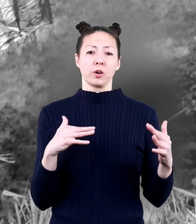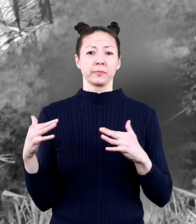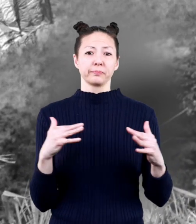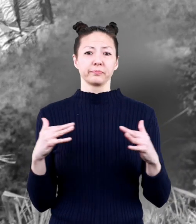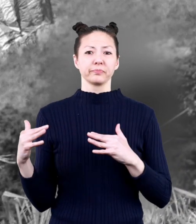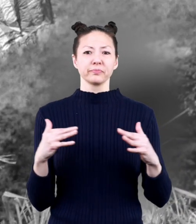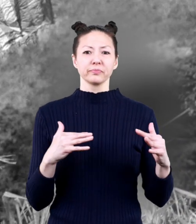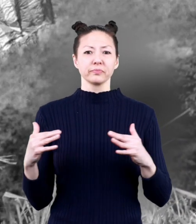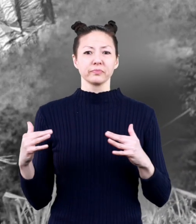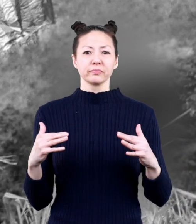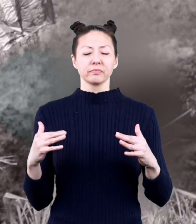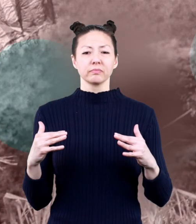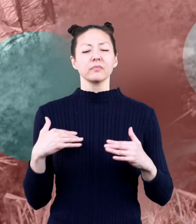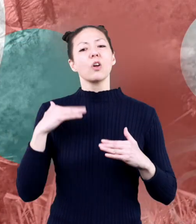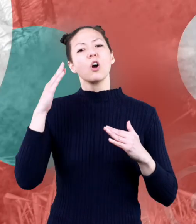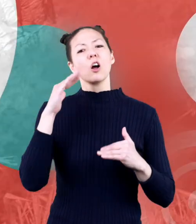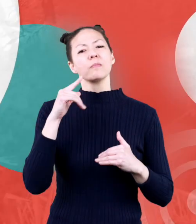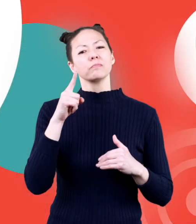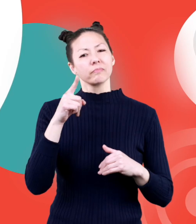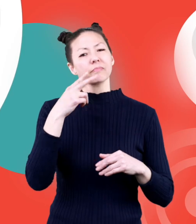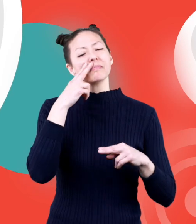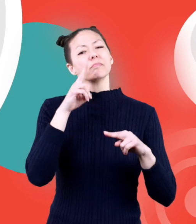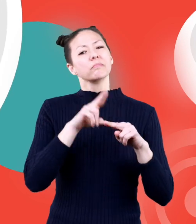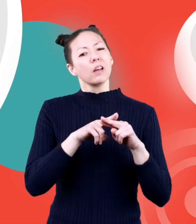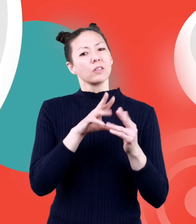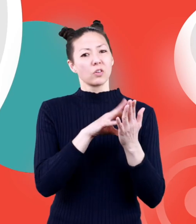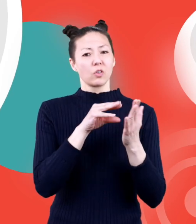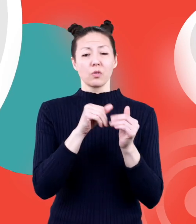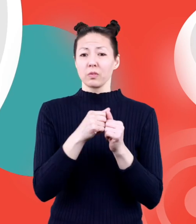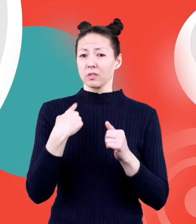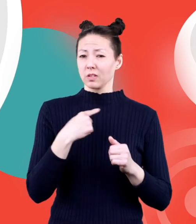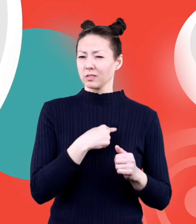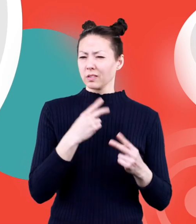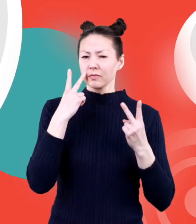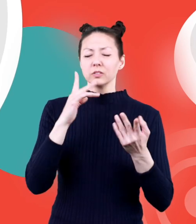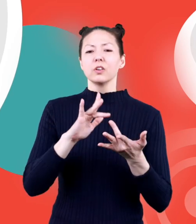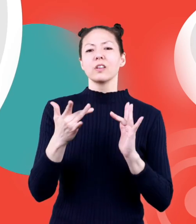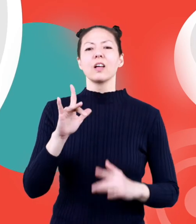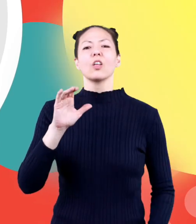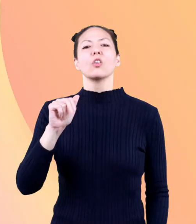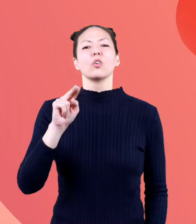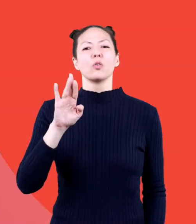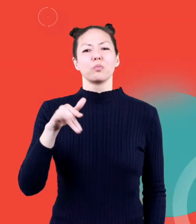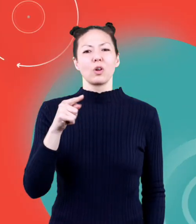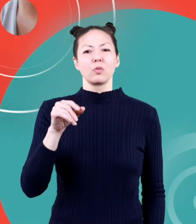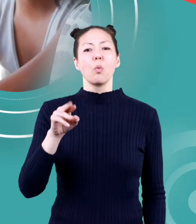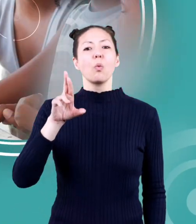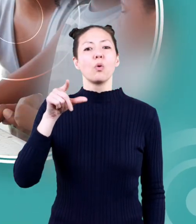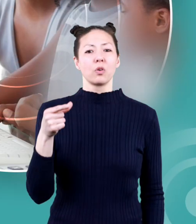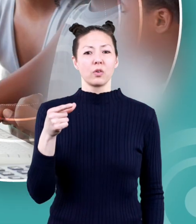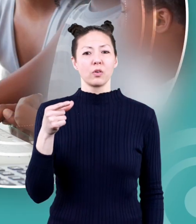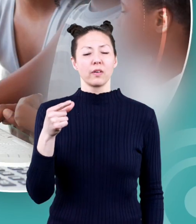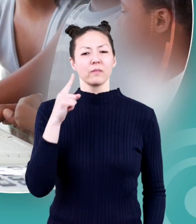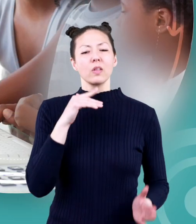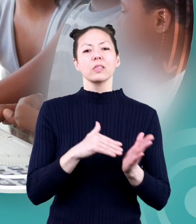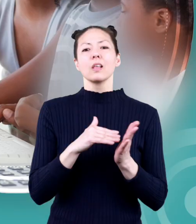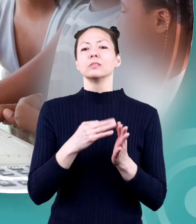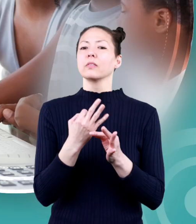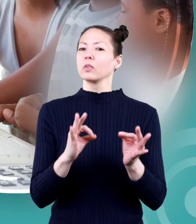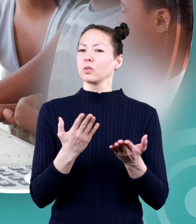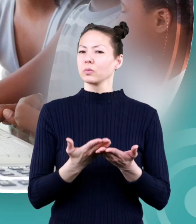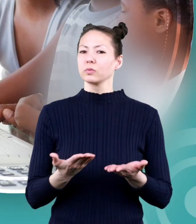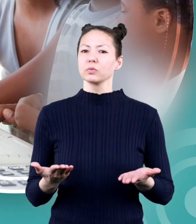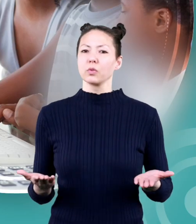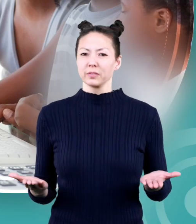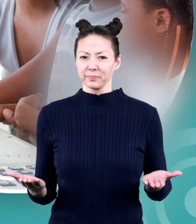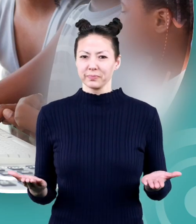of the Vietnam War. Hope you had fun learning with us. Visit us at learnbright.org